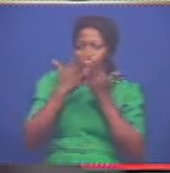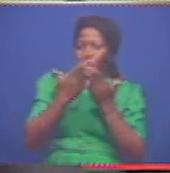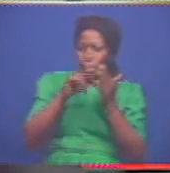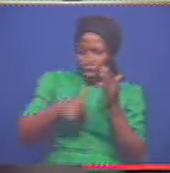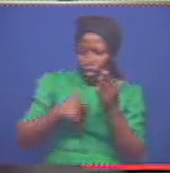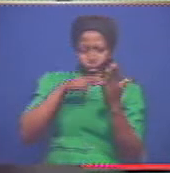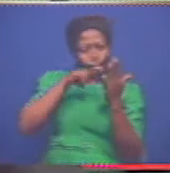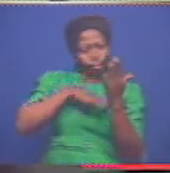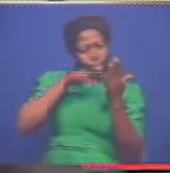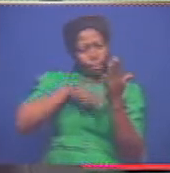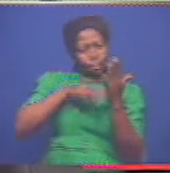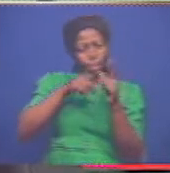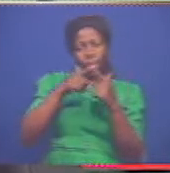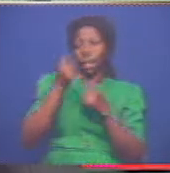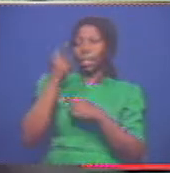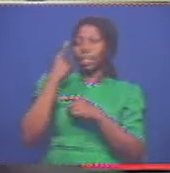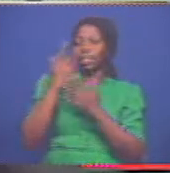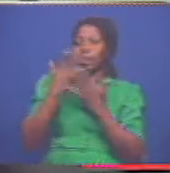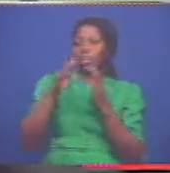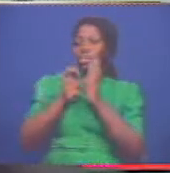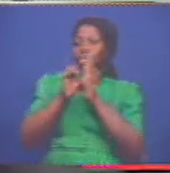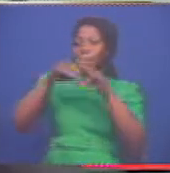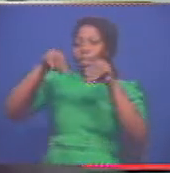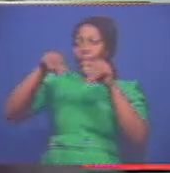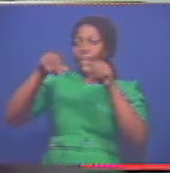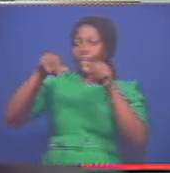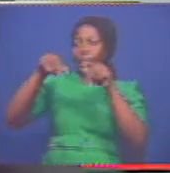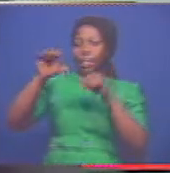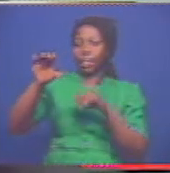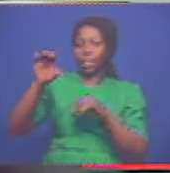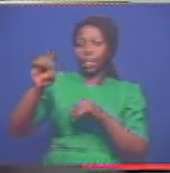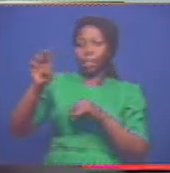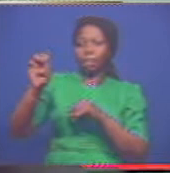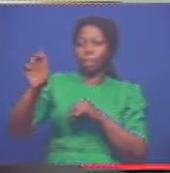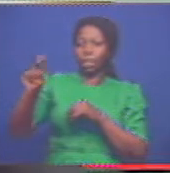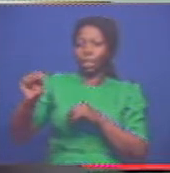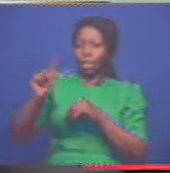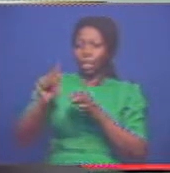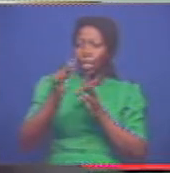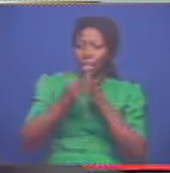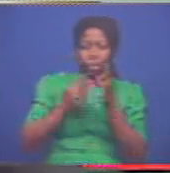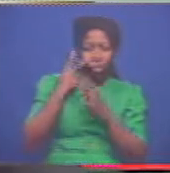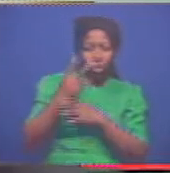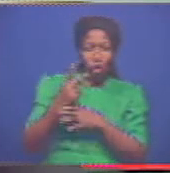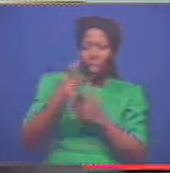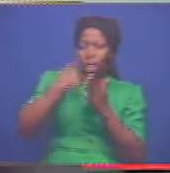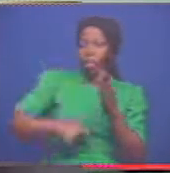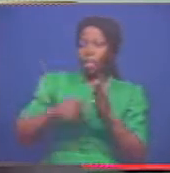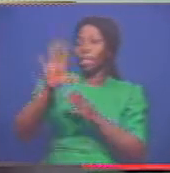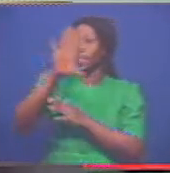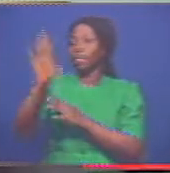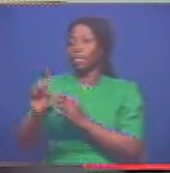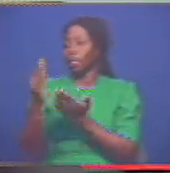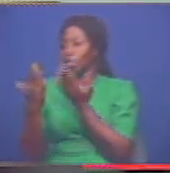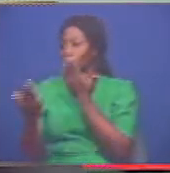I realized something like cement. If you look at the cost in Africa, compared to what we have in other developed